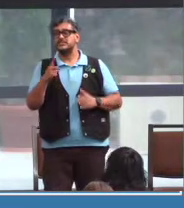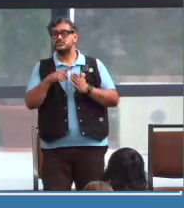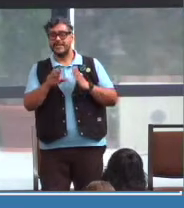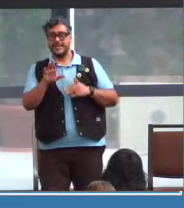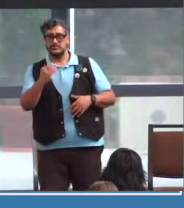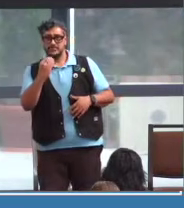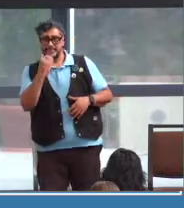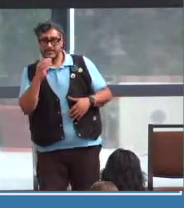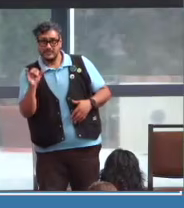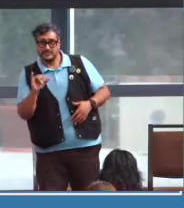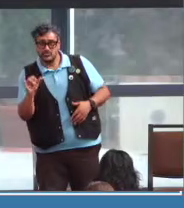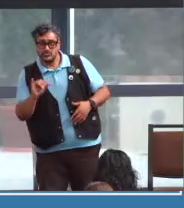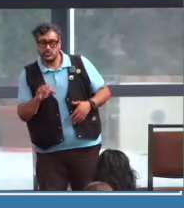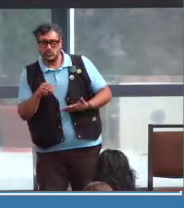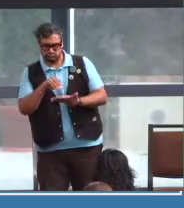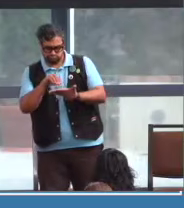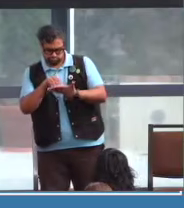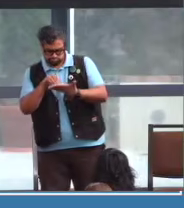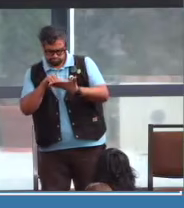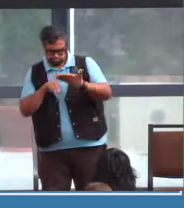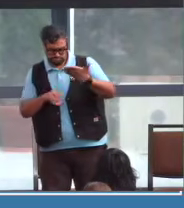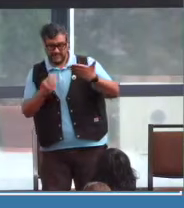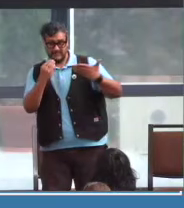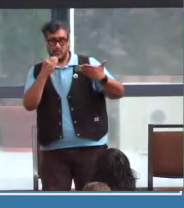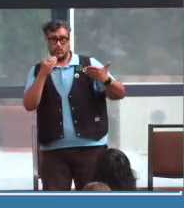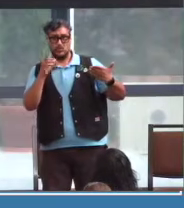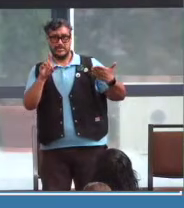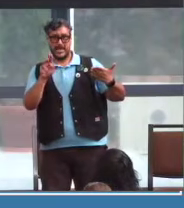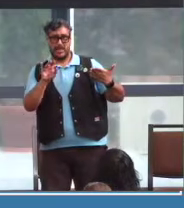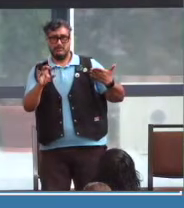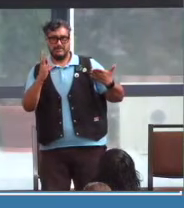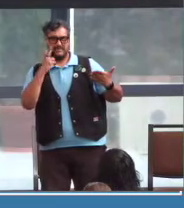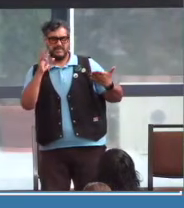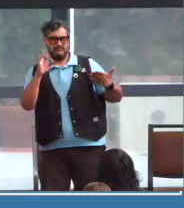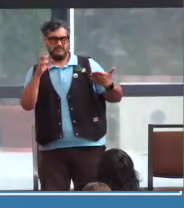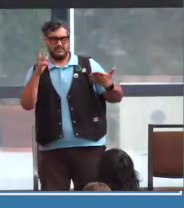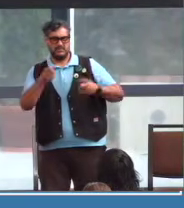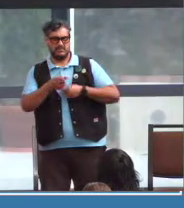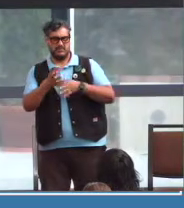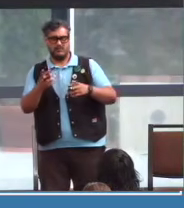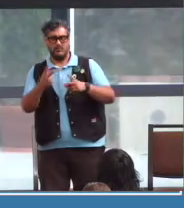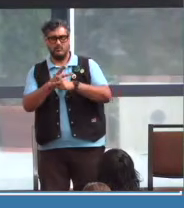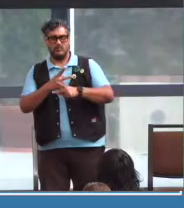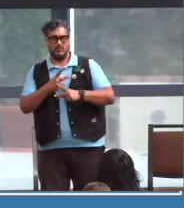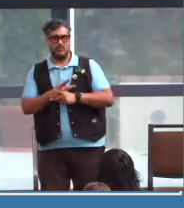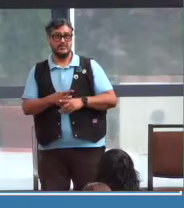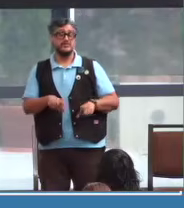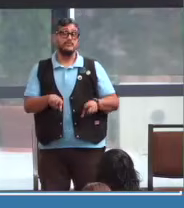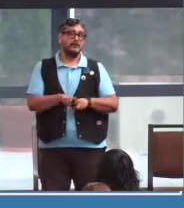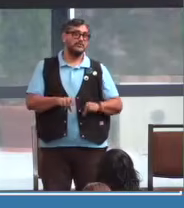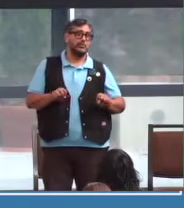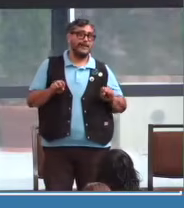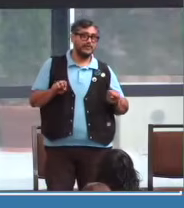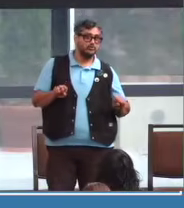well to take note in a food diary to see if there's something that's exacerbating some of the fog. And then also exercise.